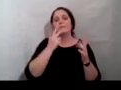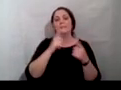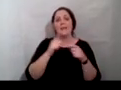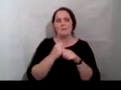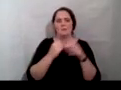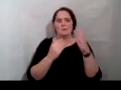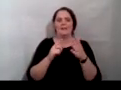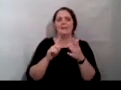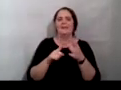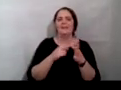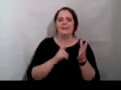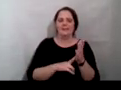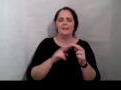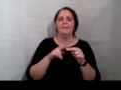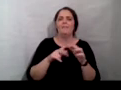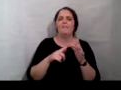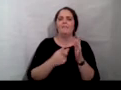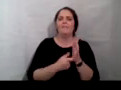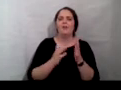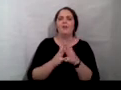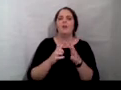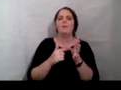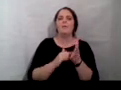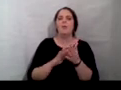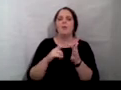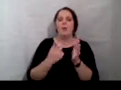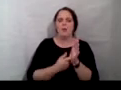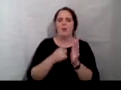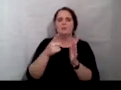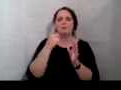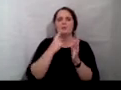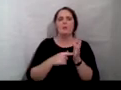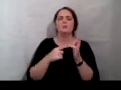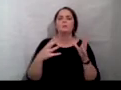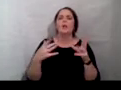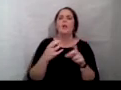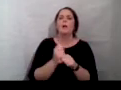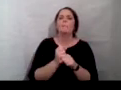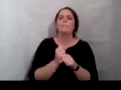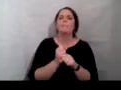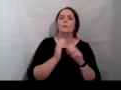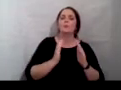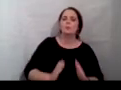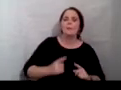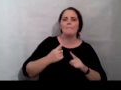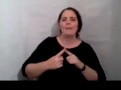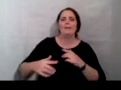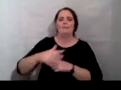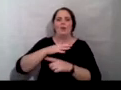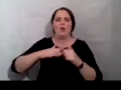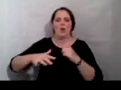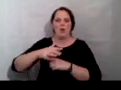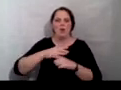Ian Fairweather, for instance, who I think does try to bring in the human and natural ecology together. This is Pumicestone Passage